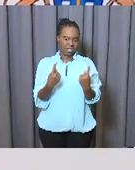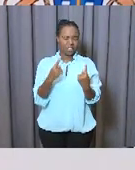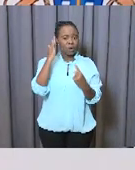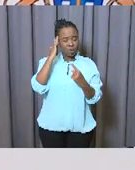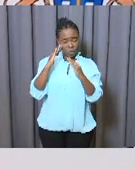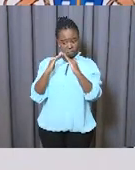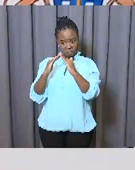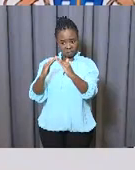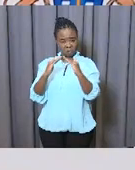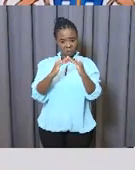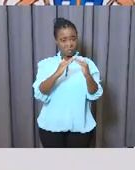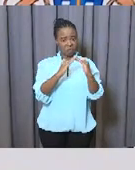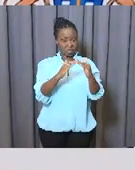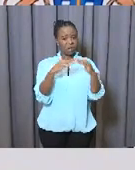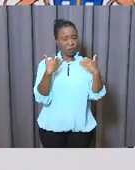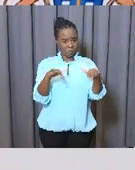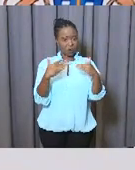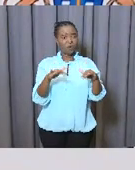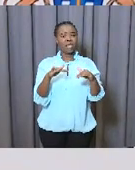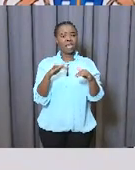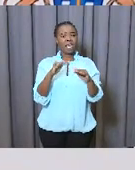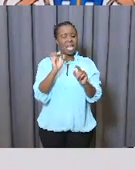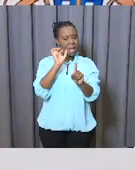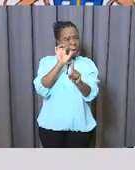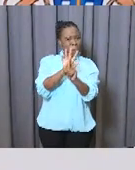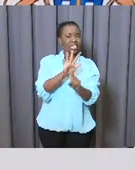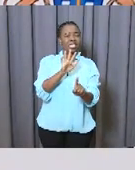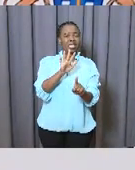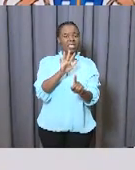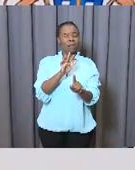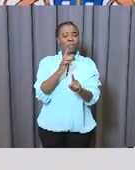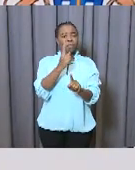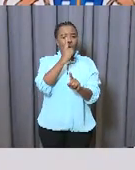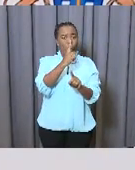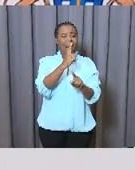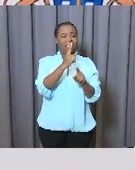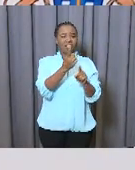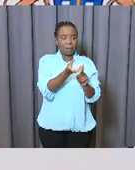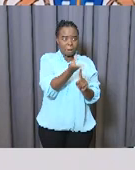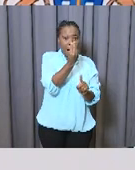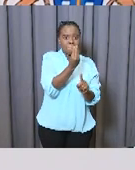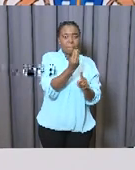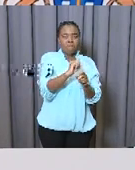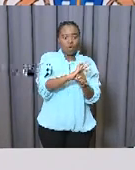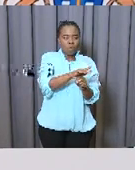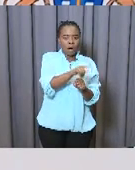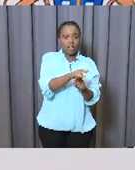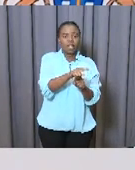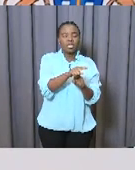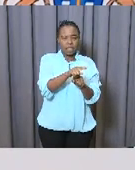impact of this, the potential impact of one case in a township that is